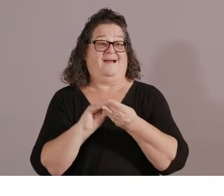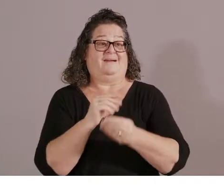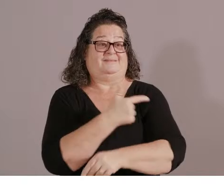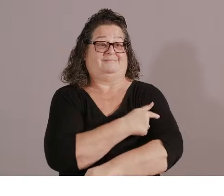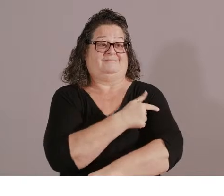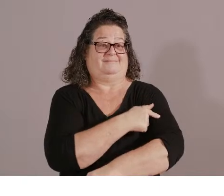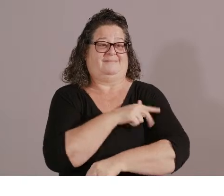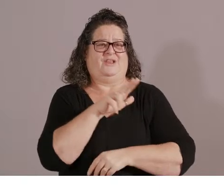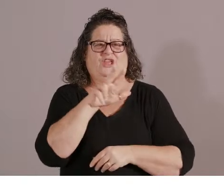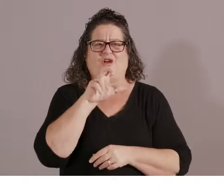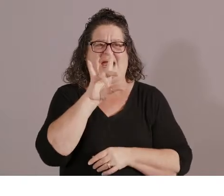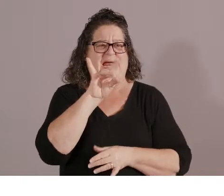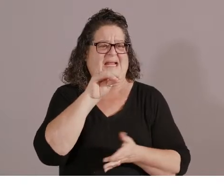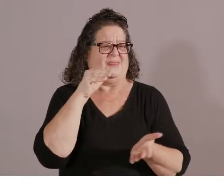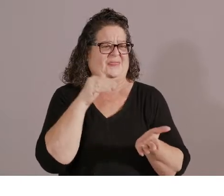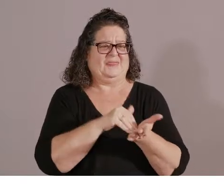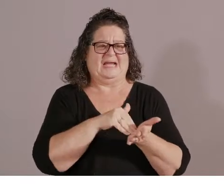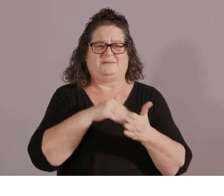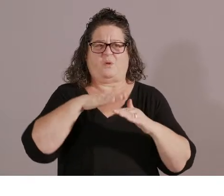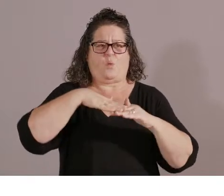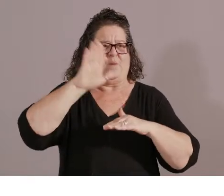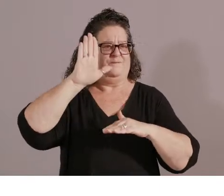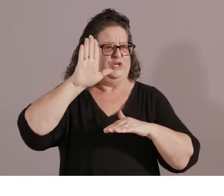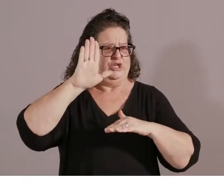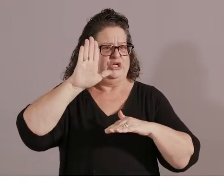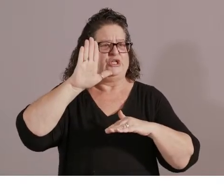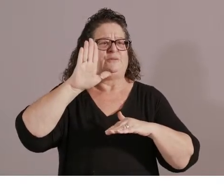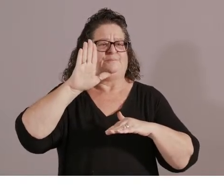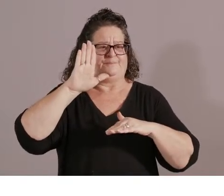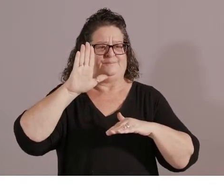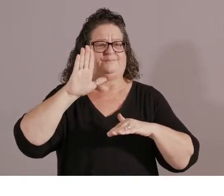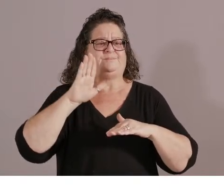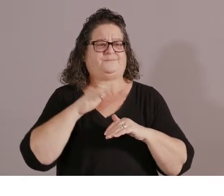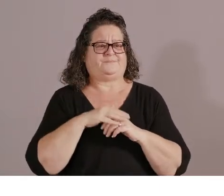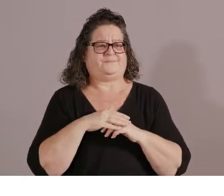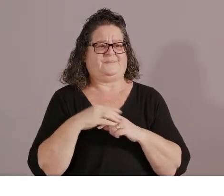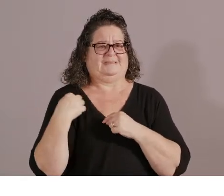380,764 doses have been reported as of January 21st.